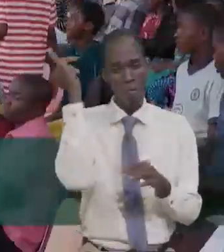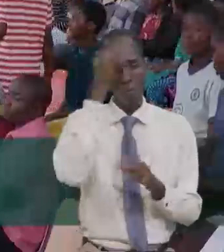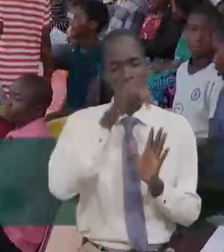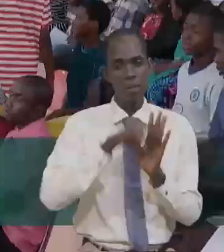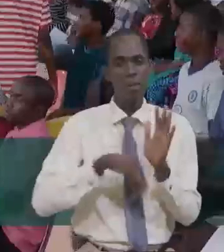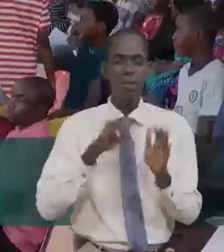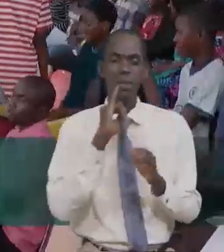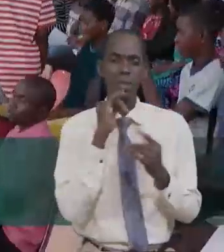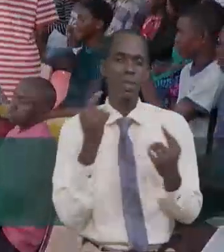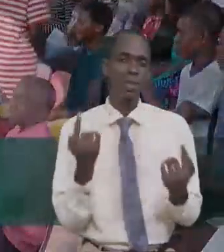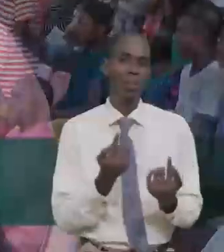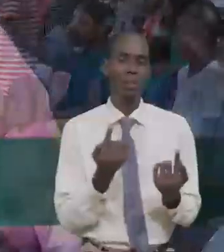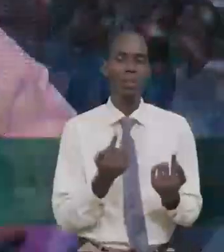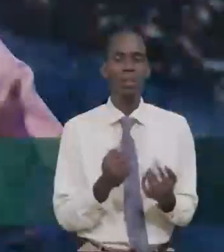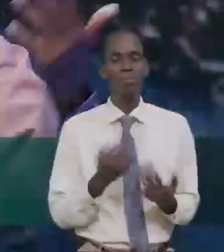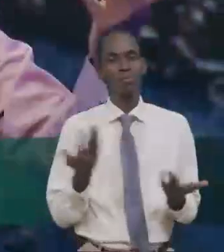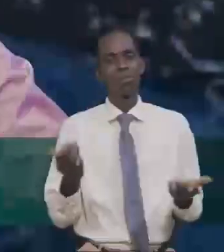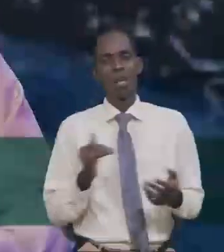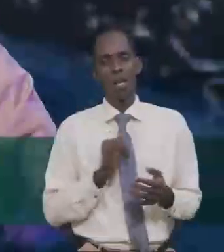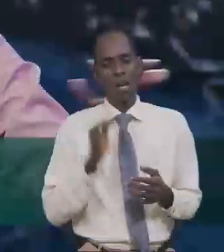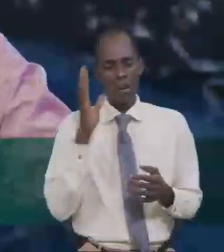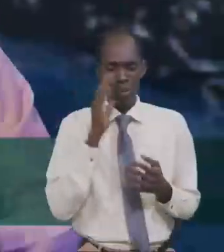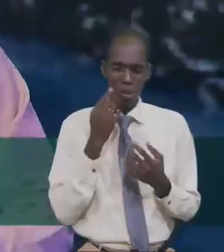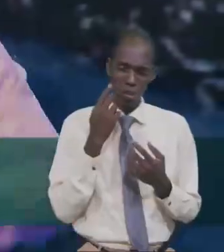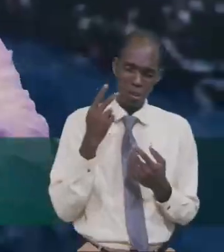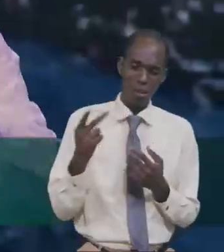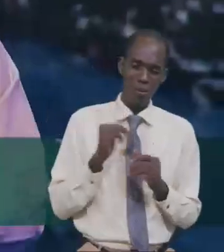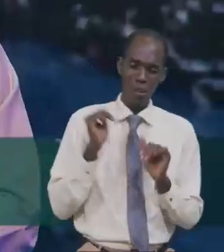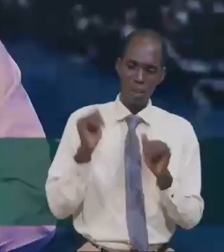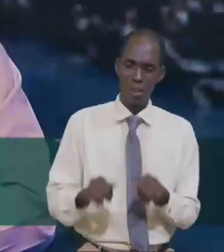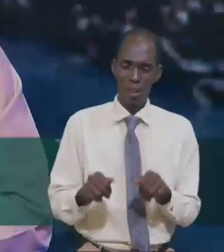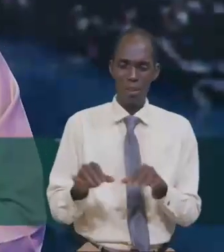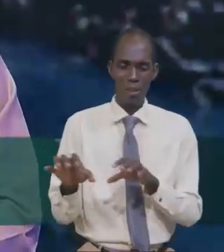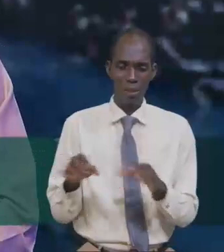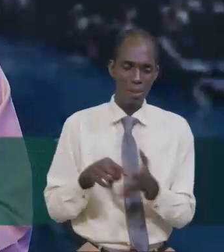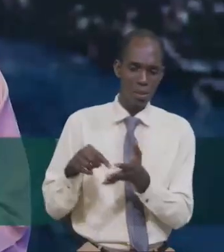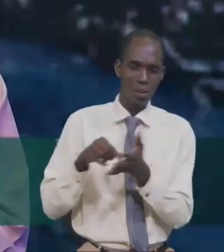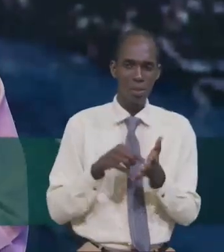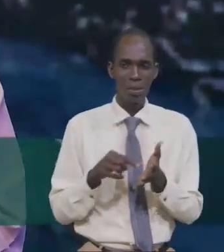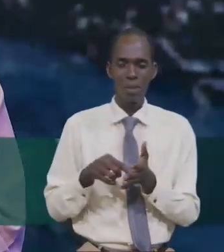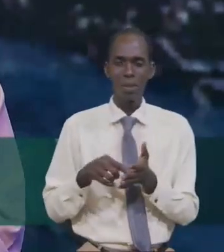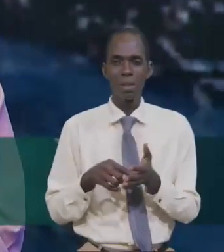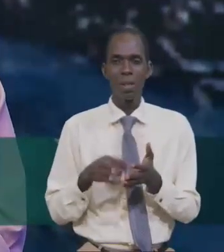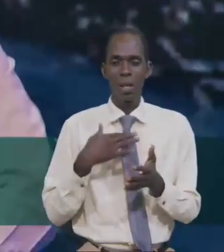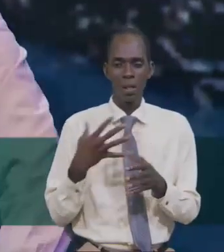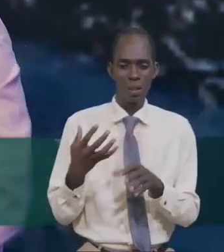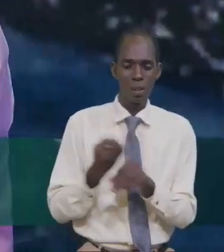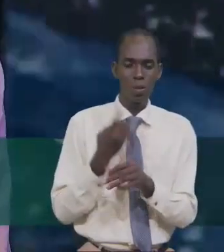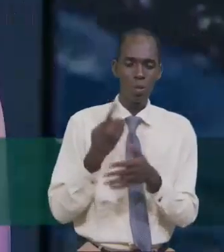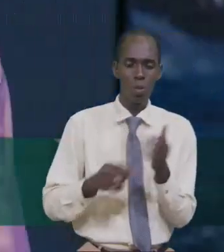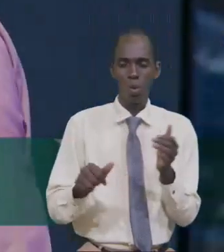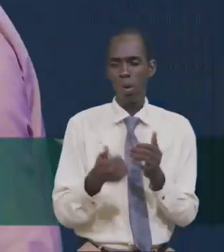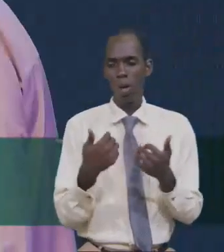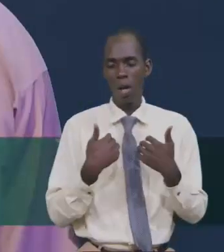what others have done, and then use it for myself. The thought of foolishness is sin. There's